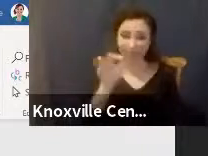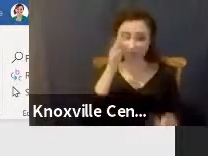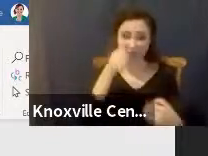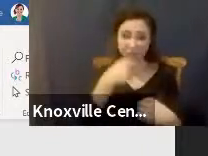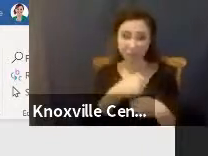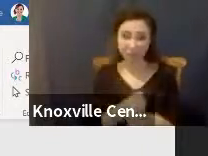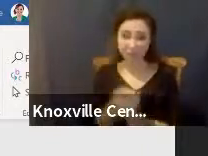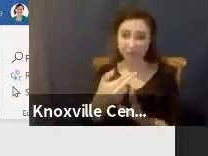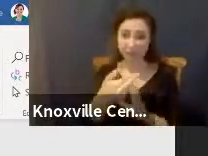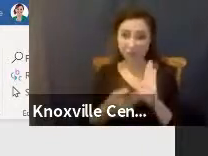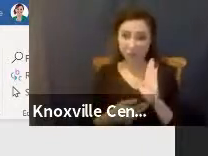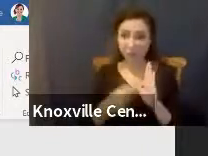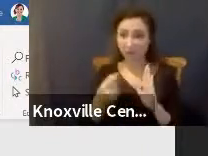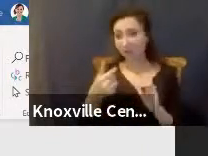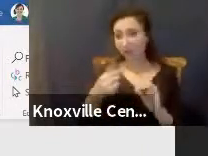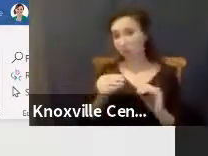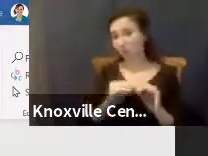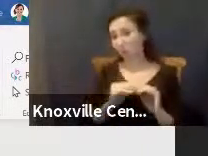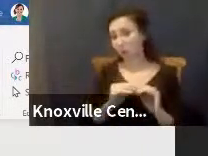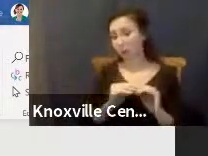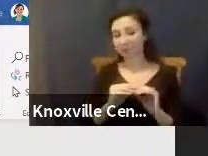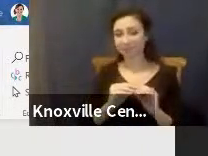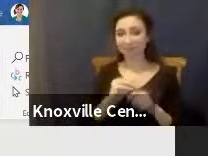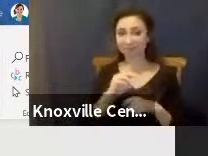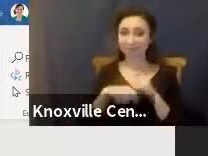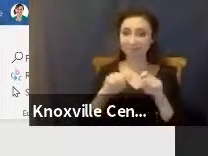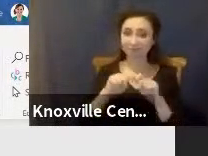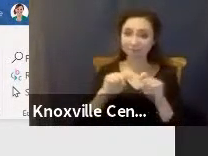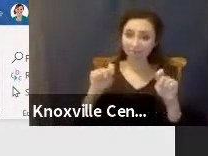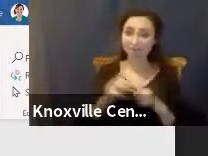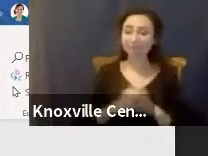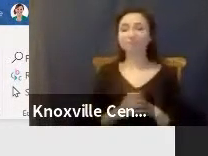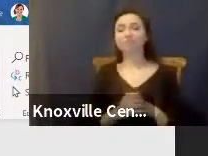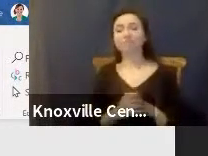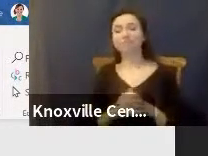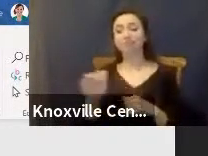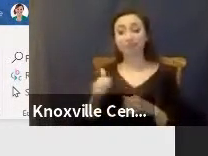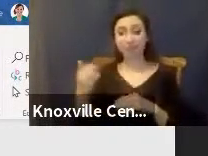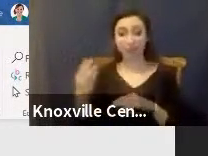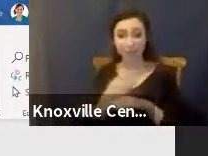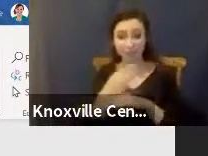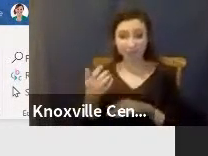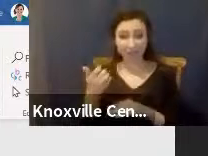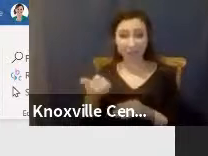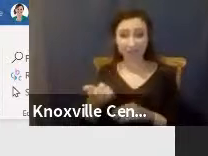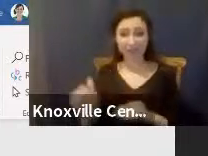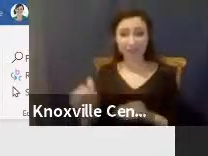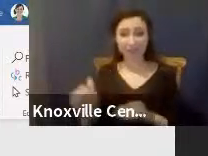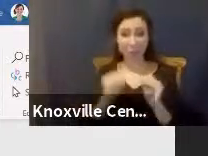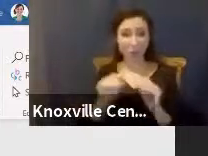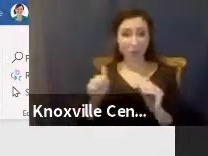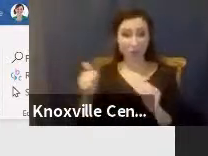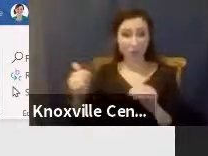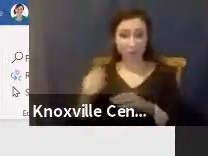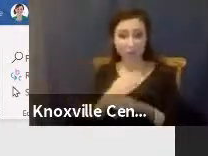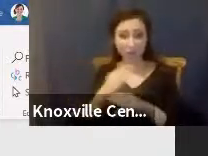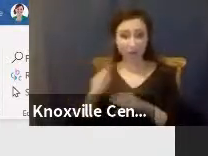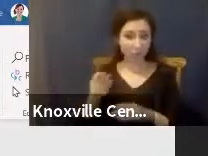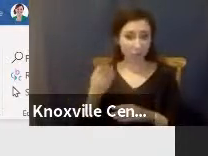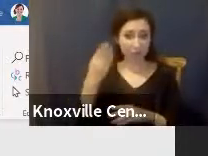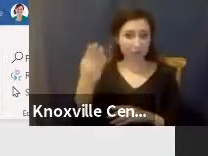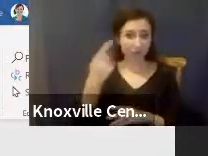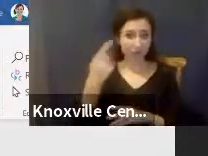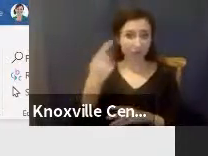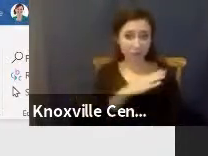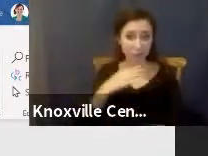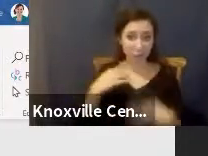rules a little more tight. Other business, is there other business to come before the